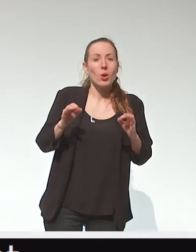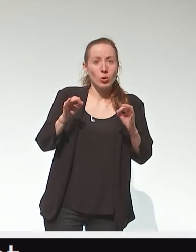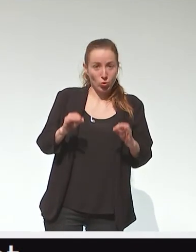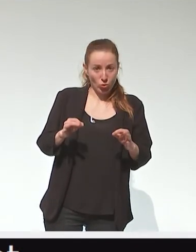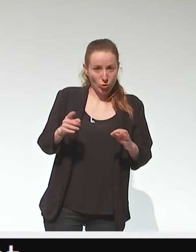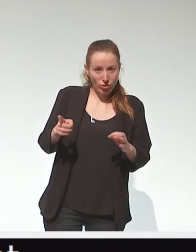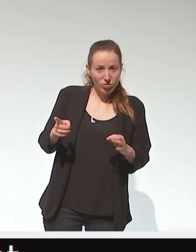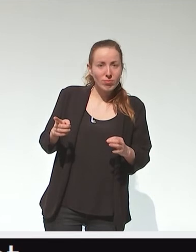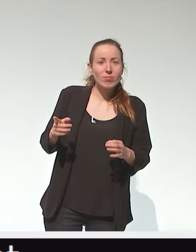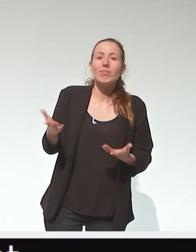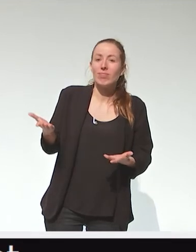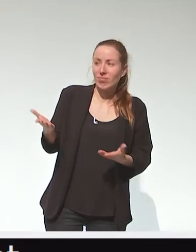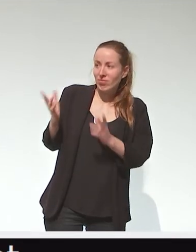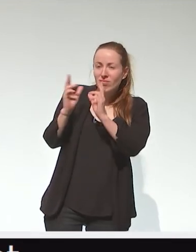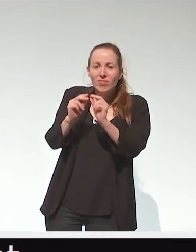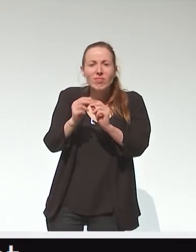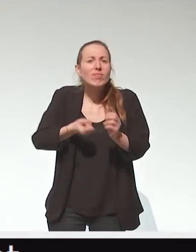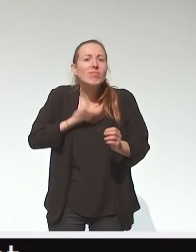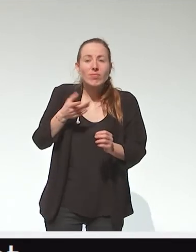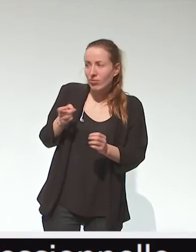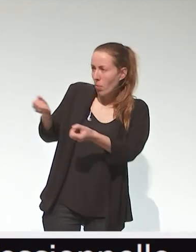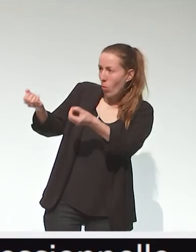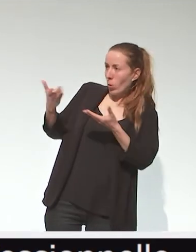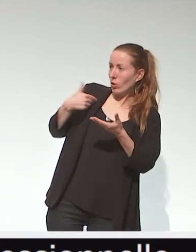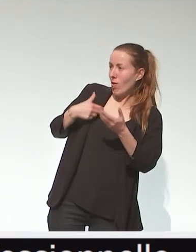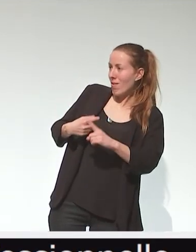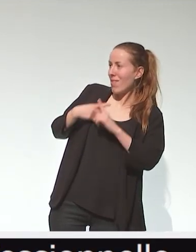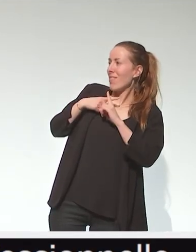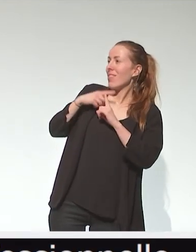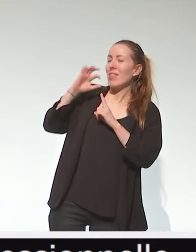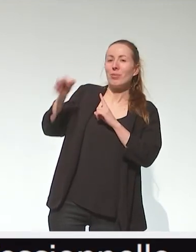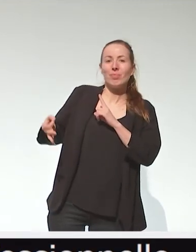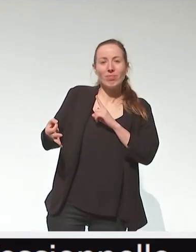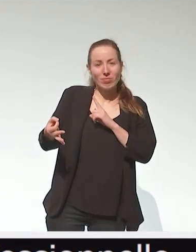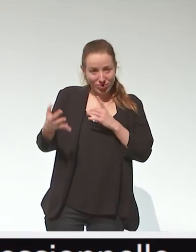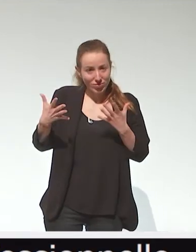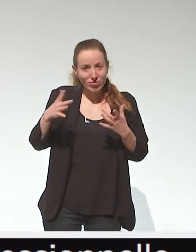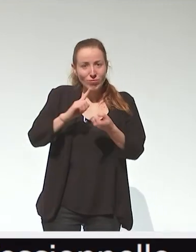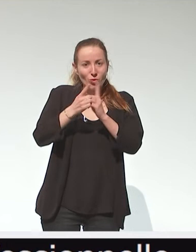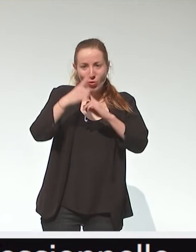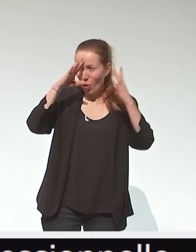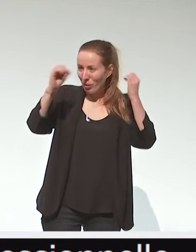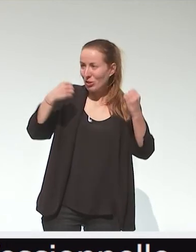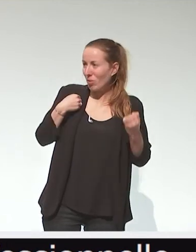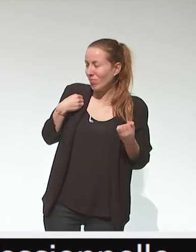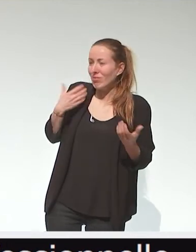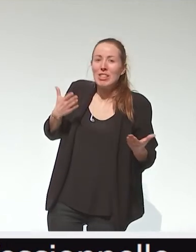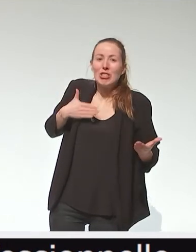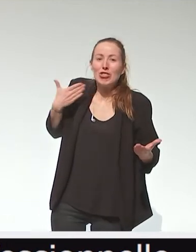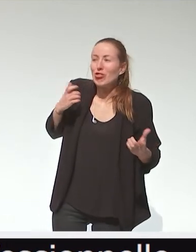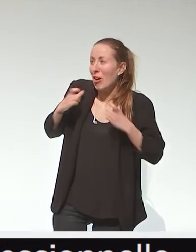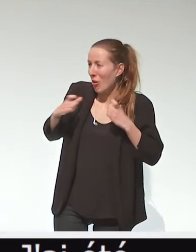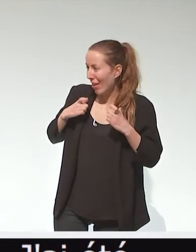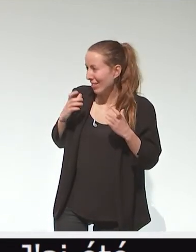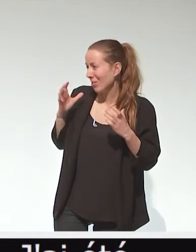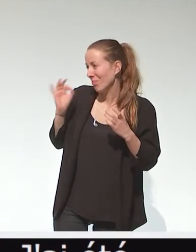Now, yes, I was. I mean, you did direct a proposal to me, and you wanted to become an ambassador.